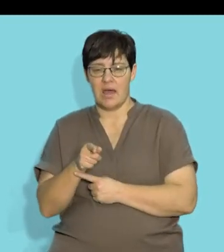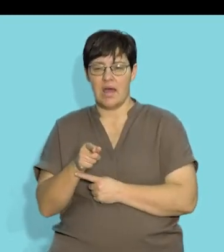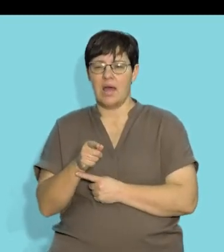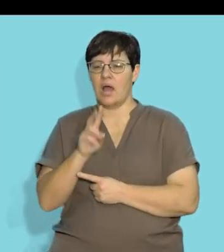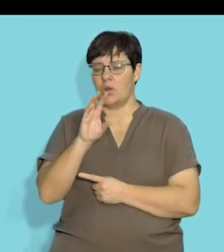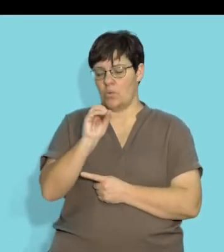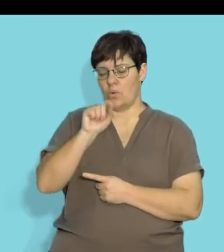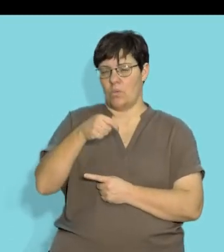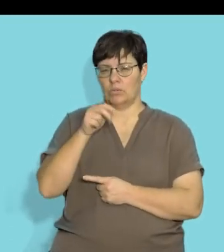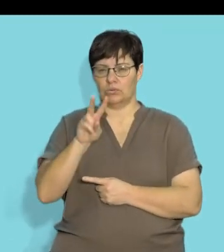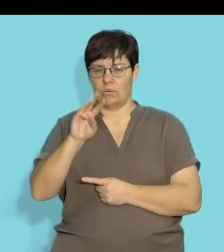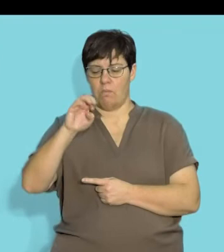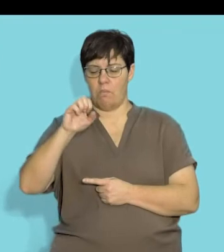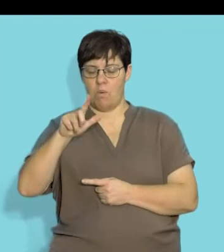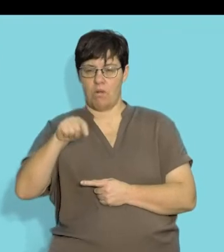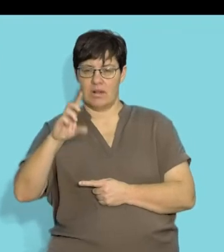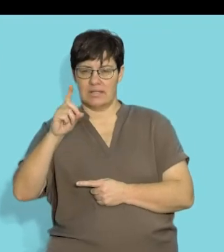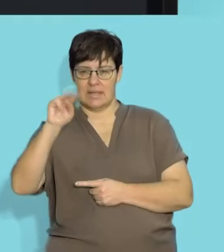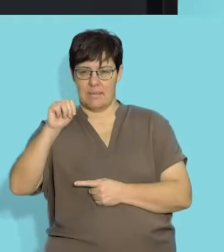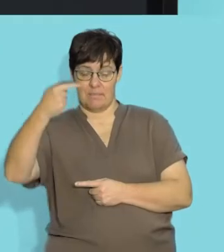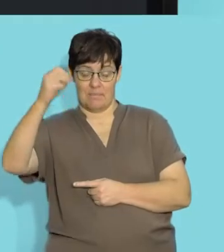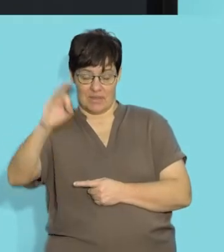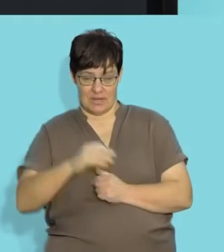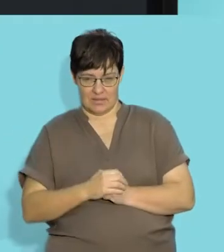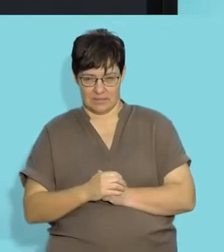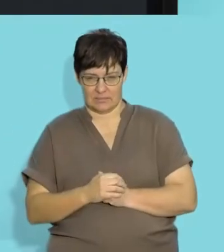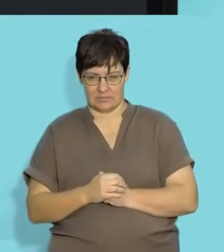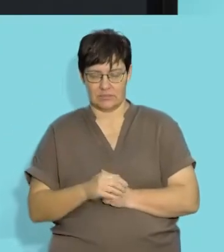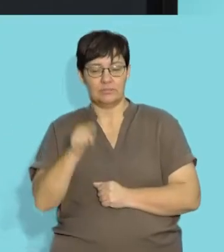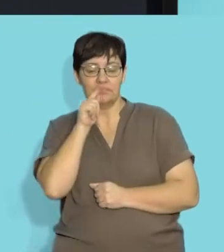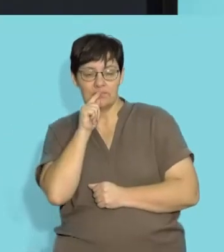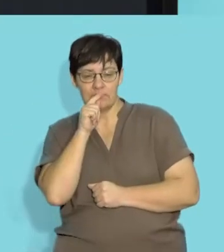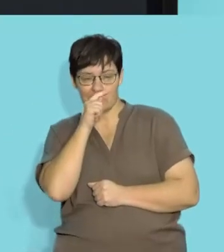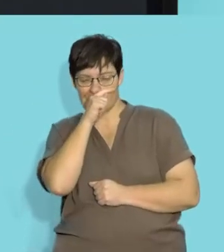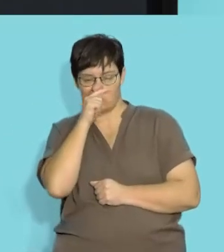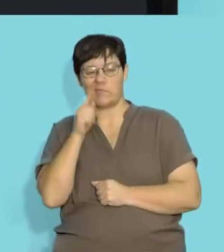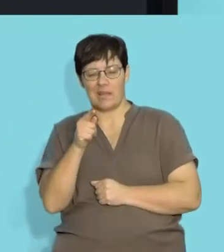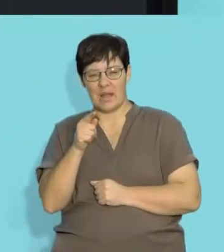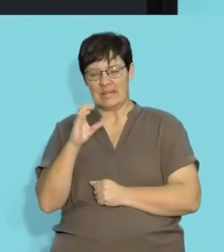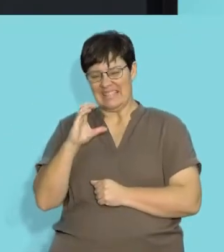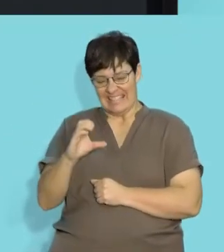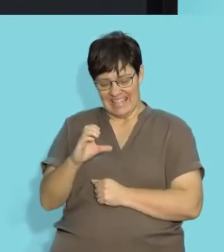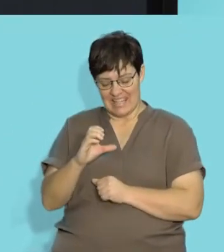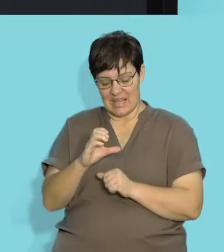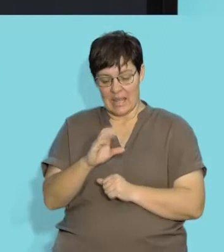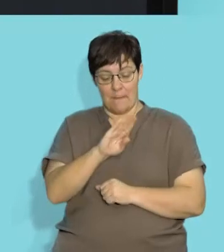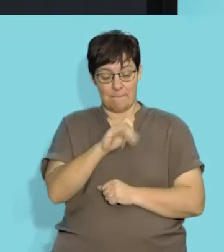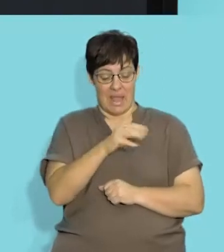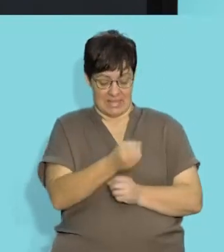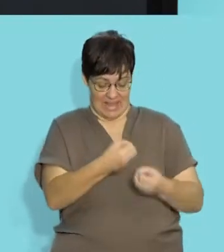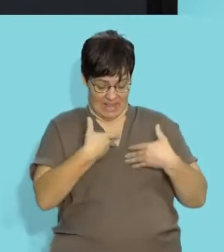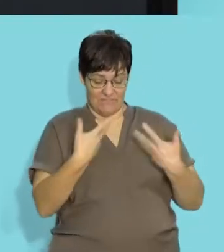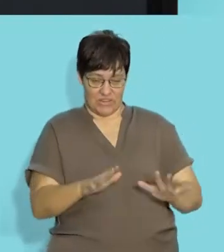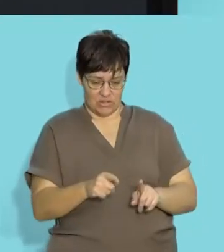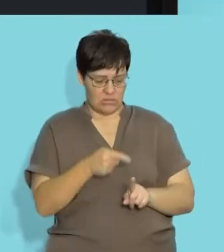Now, one thing that stands out from the onset is that the concentration of the base is given. In other words, what does that